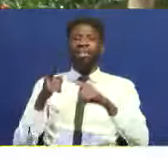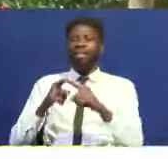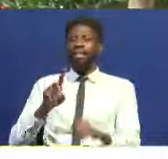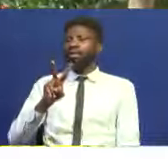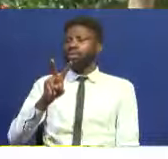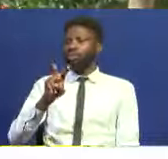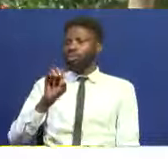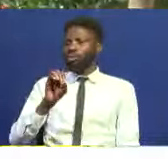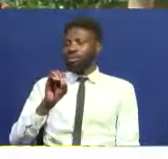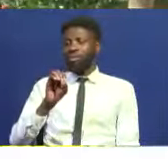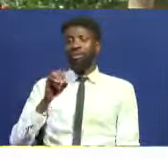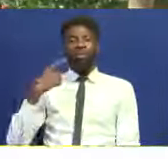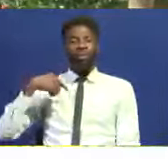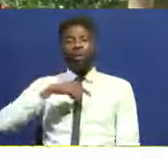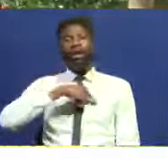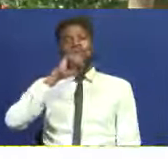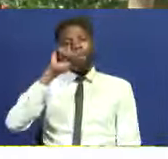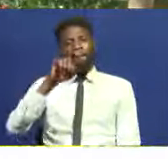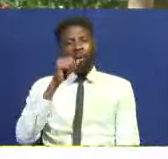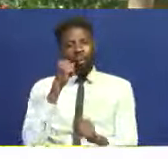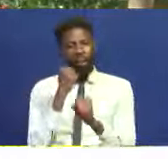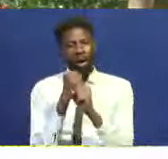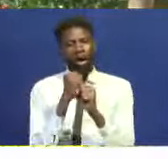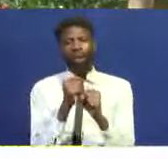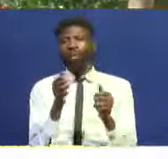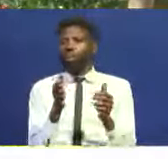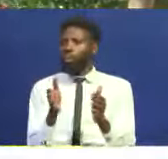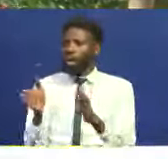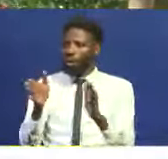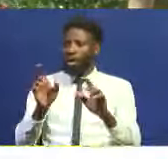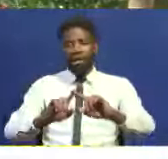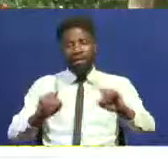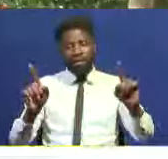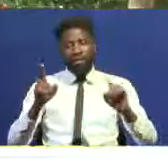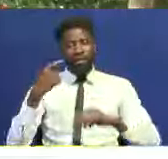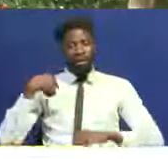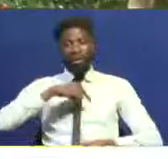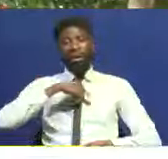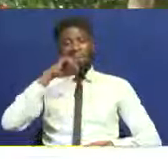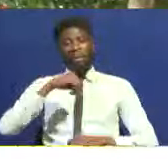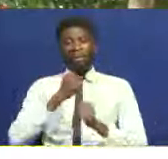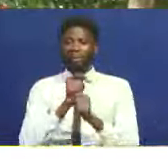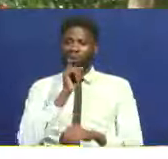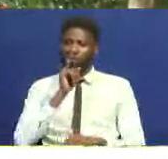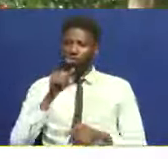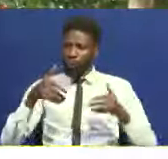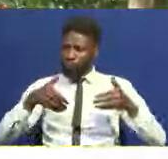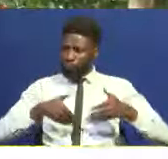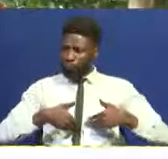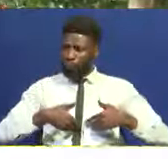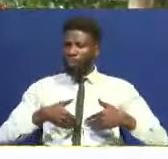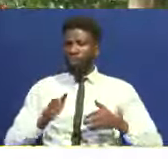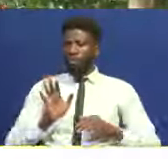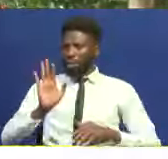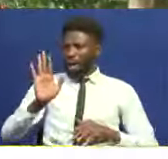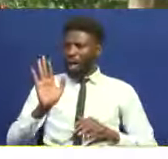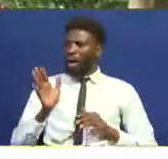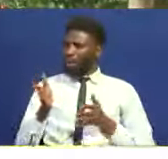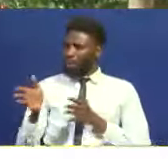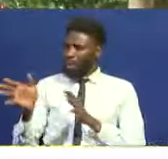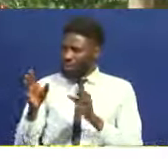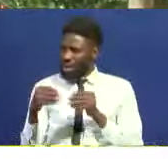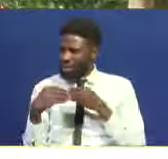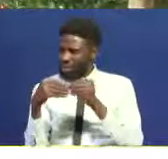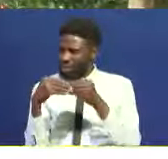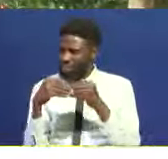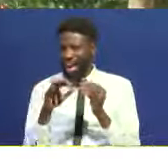therefore, things have to be done differently. We have to ensure the wellness of these young people. You know their flexibility. You know they are TikTokers.